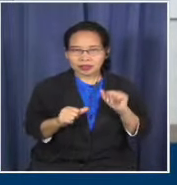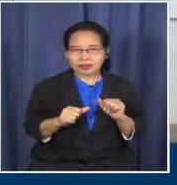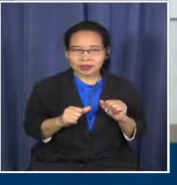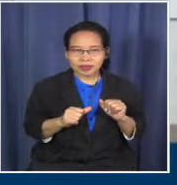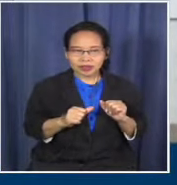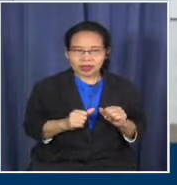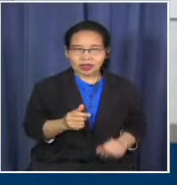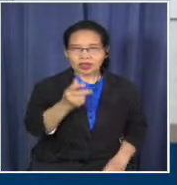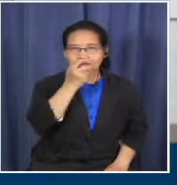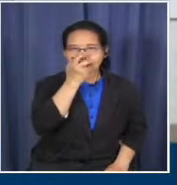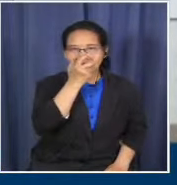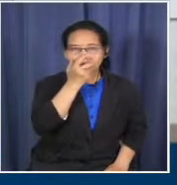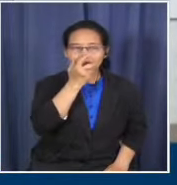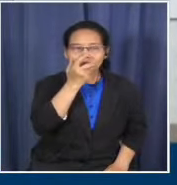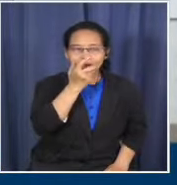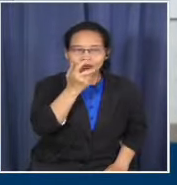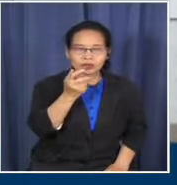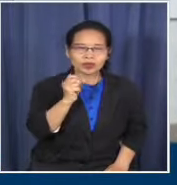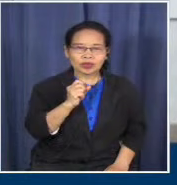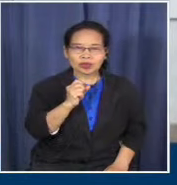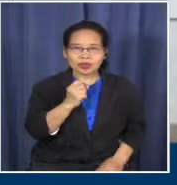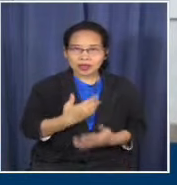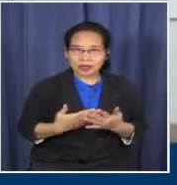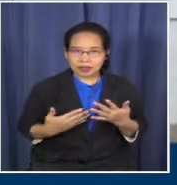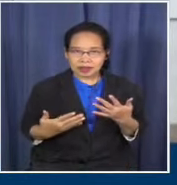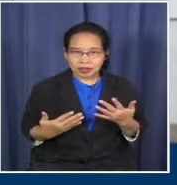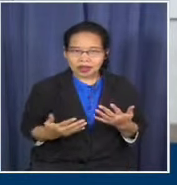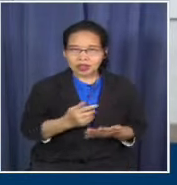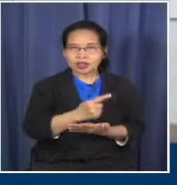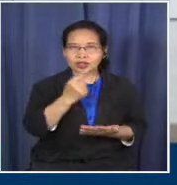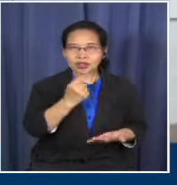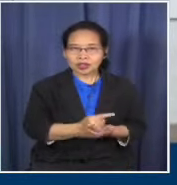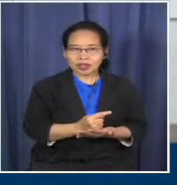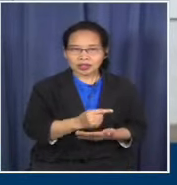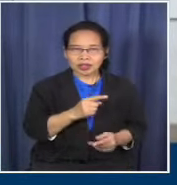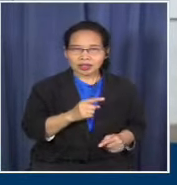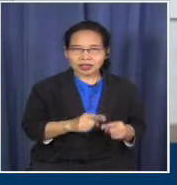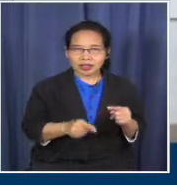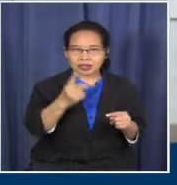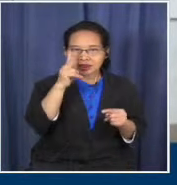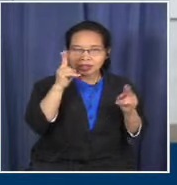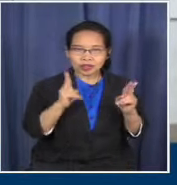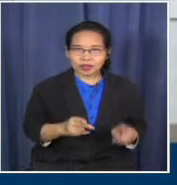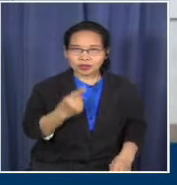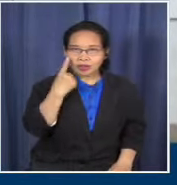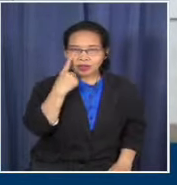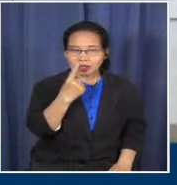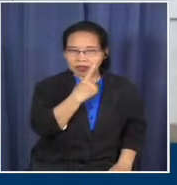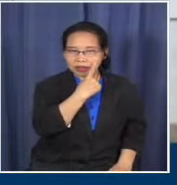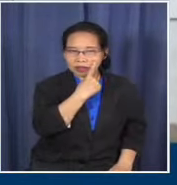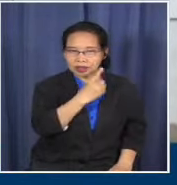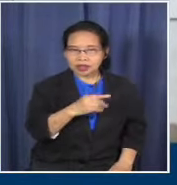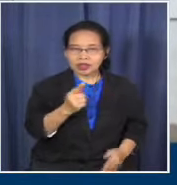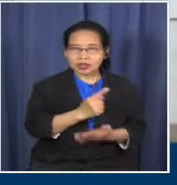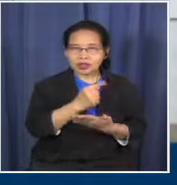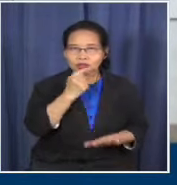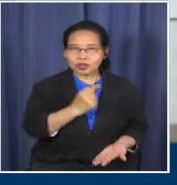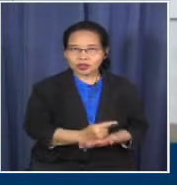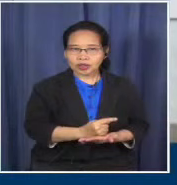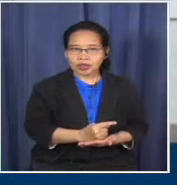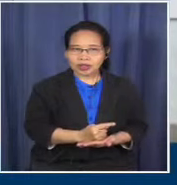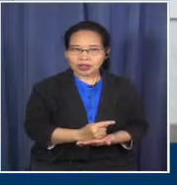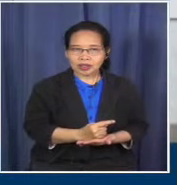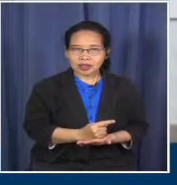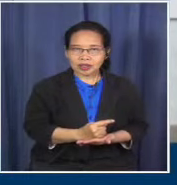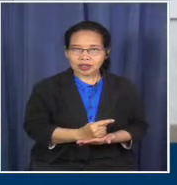Ang oxygen po ay isang bagay na... Oxygen is something that is totally invisible to